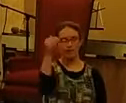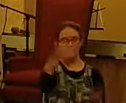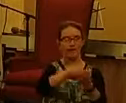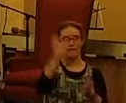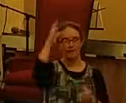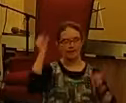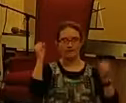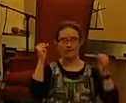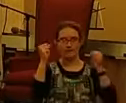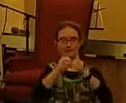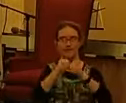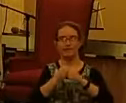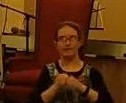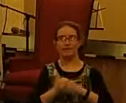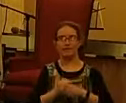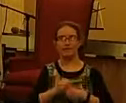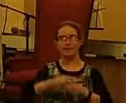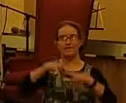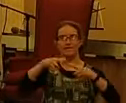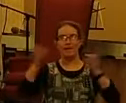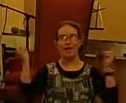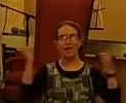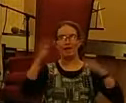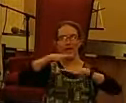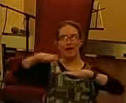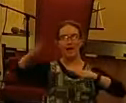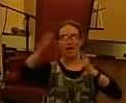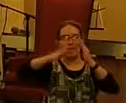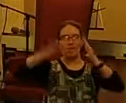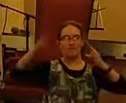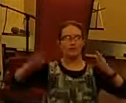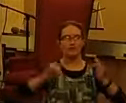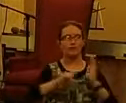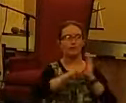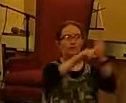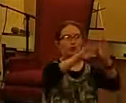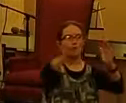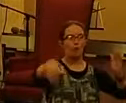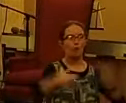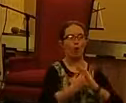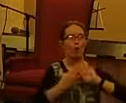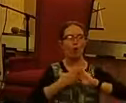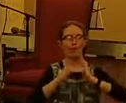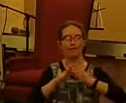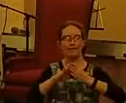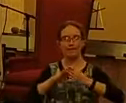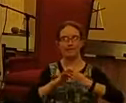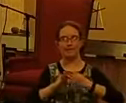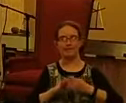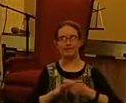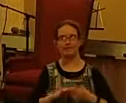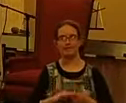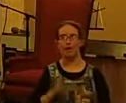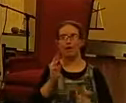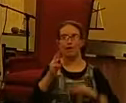devil taketh him up into an exceeding high mountain and showed him all the kingdoms of the world and the glory of